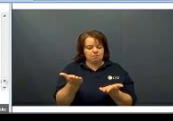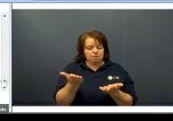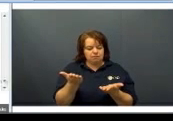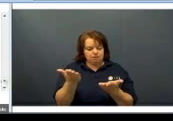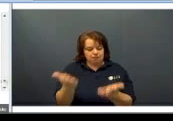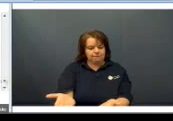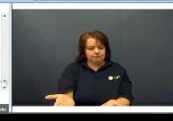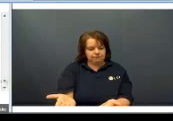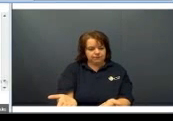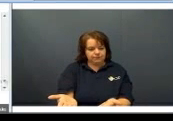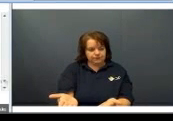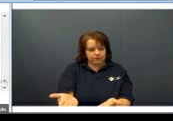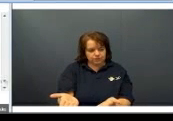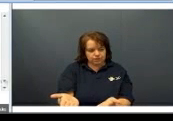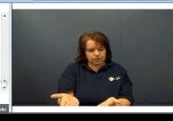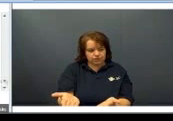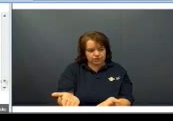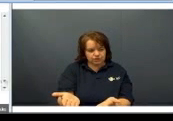have to,